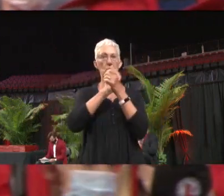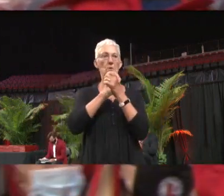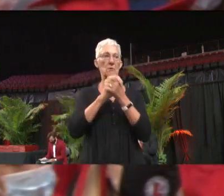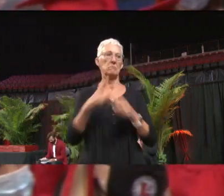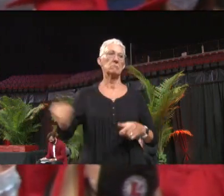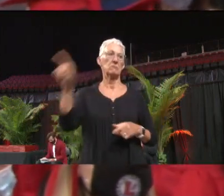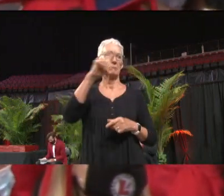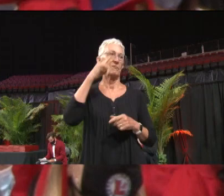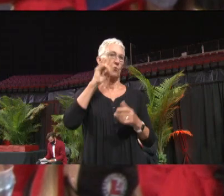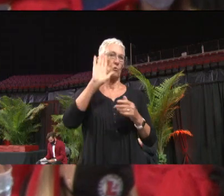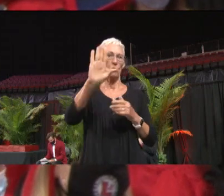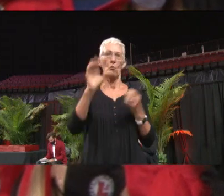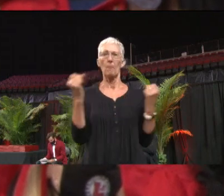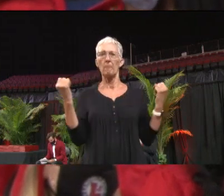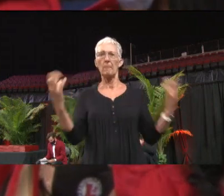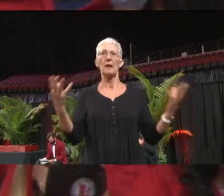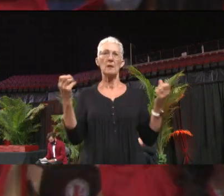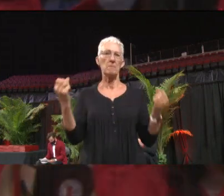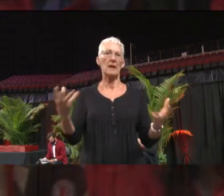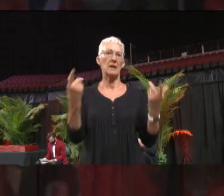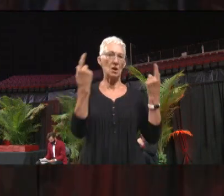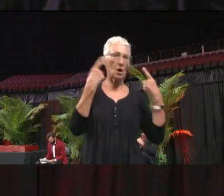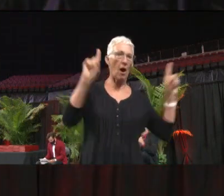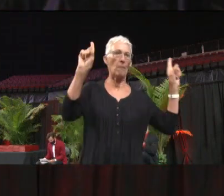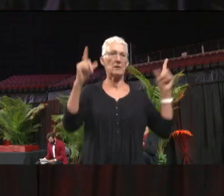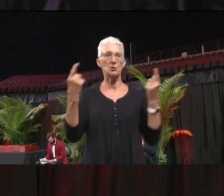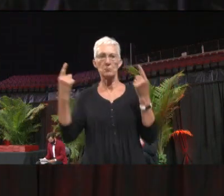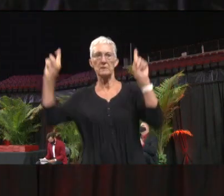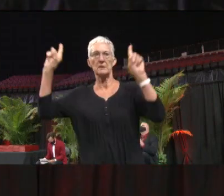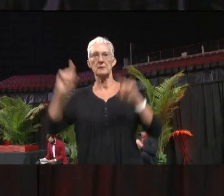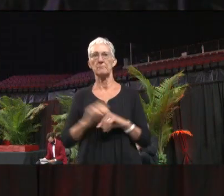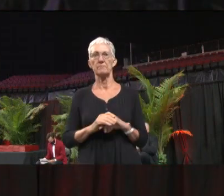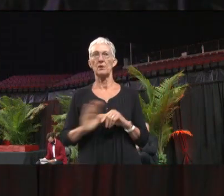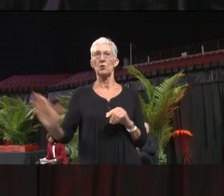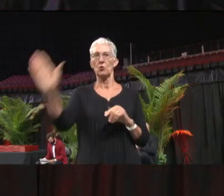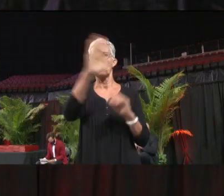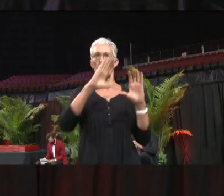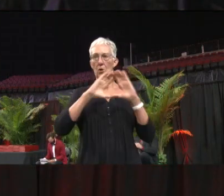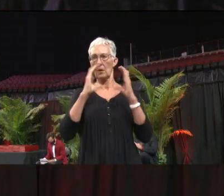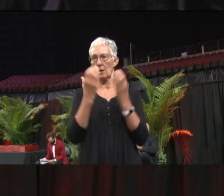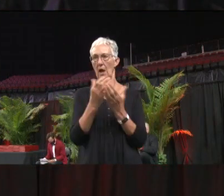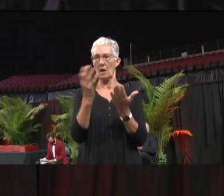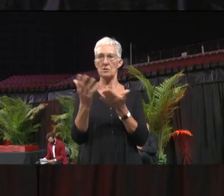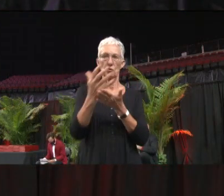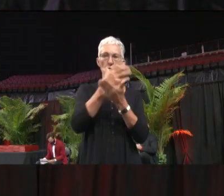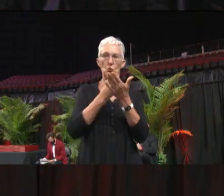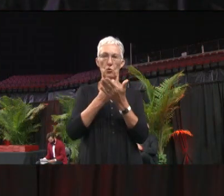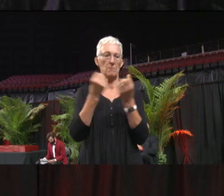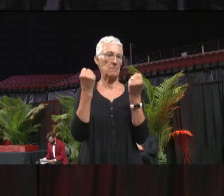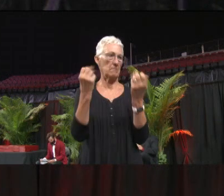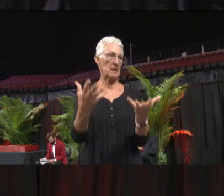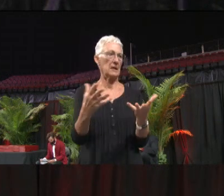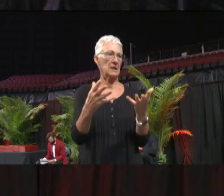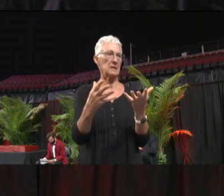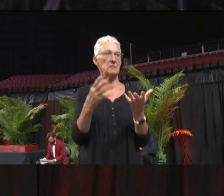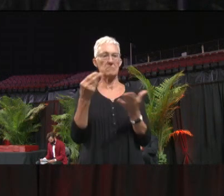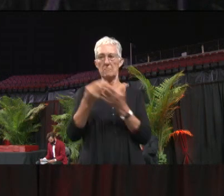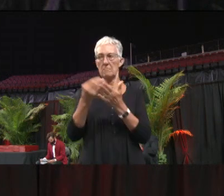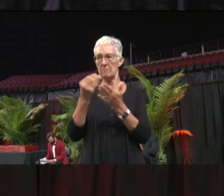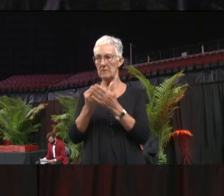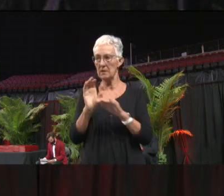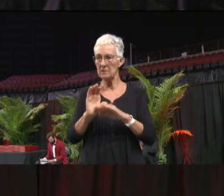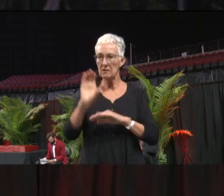accomplishments. Your class has earned numerous scholarships and awards and overcome unique